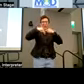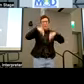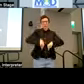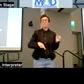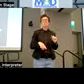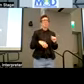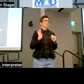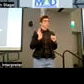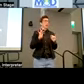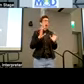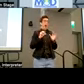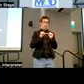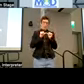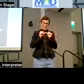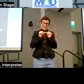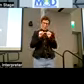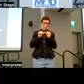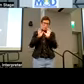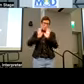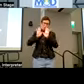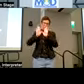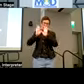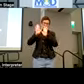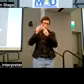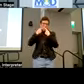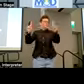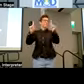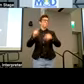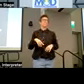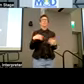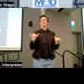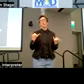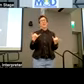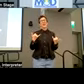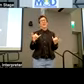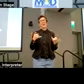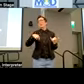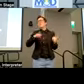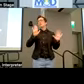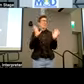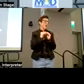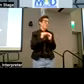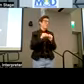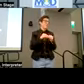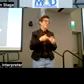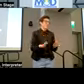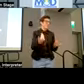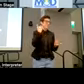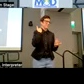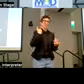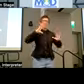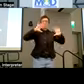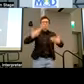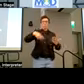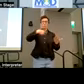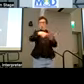cabinet secretary, I'm going to move that forward today. You know, this is a great conference. I've been to one before, you know, having the collective group here